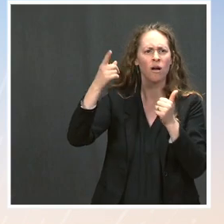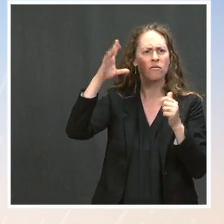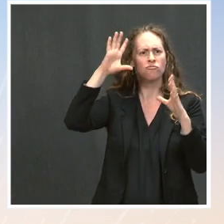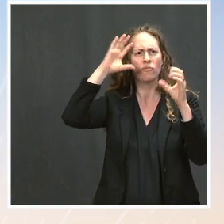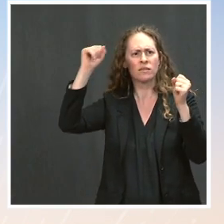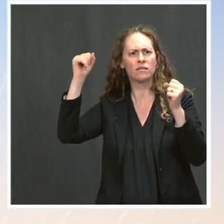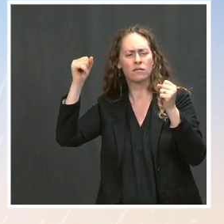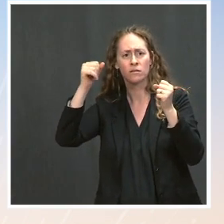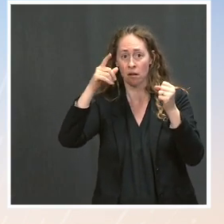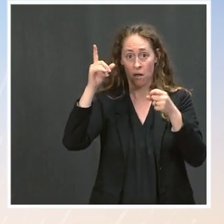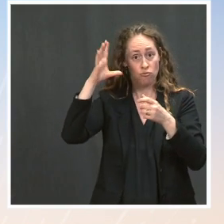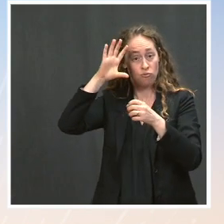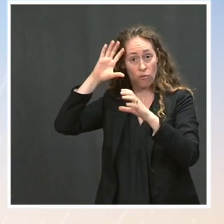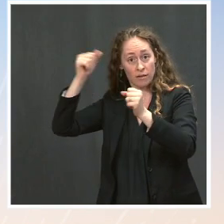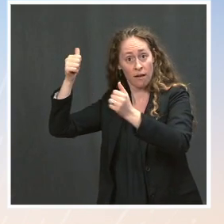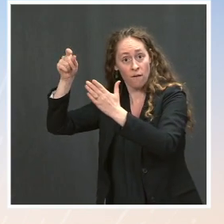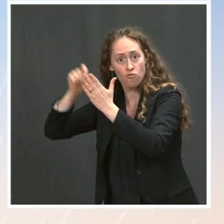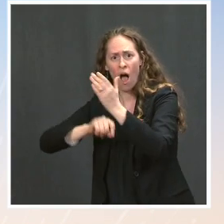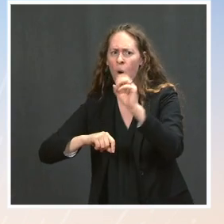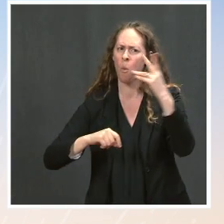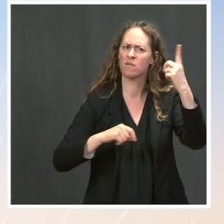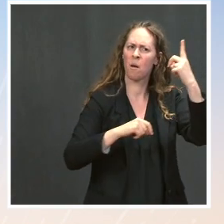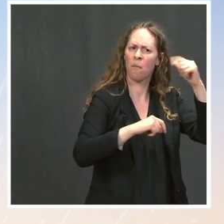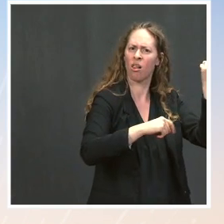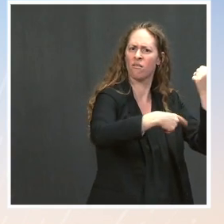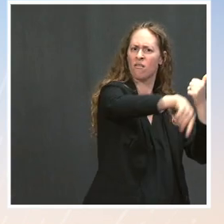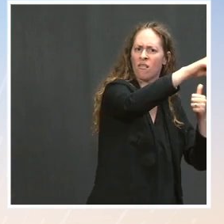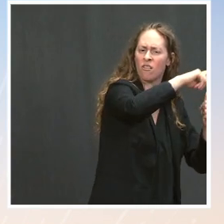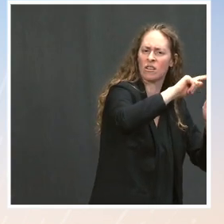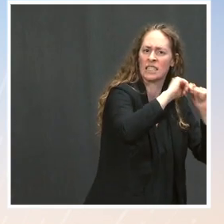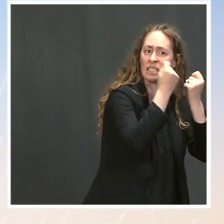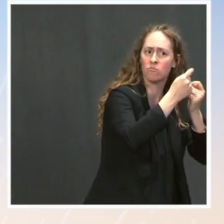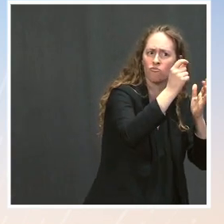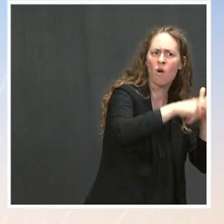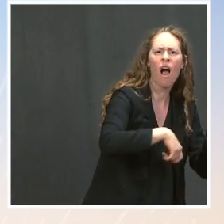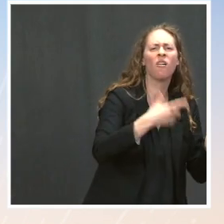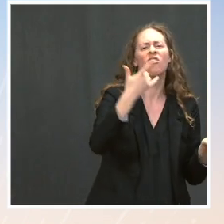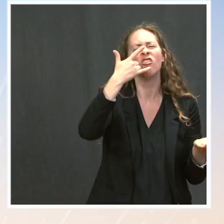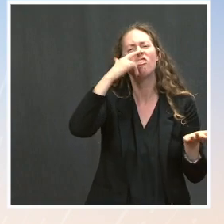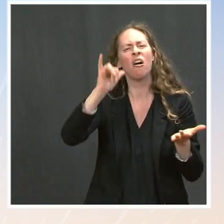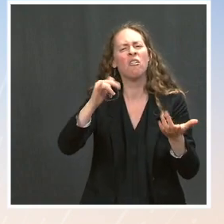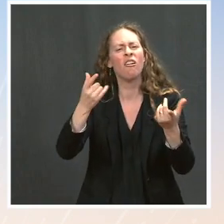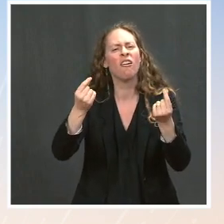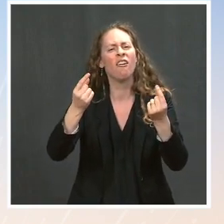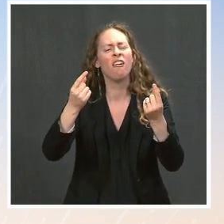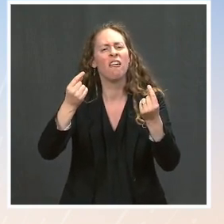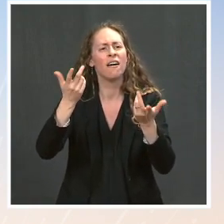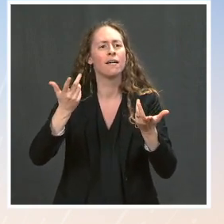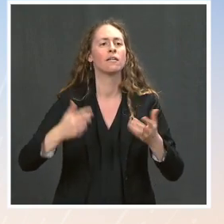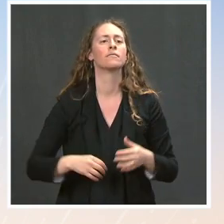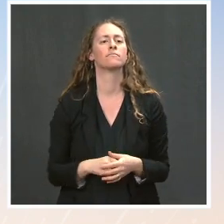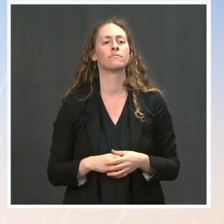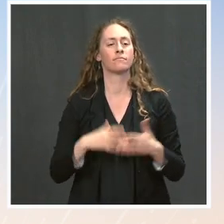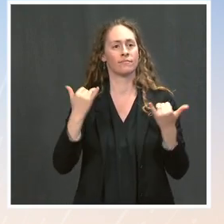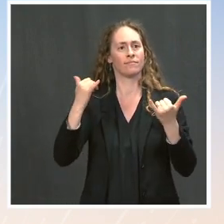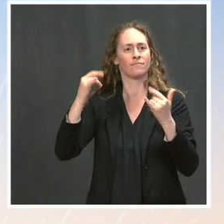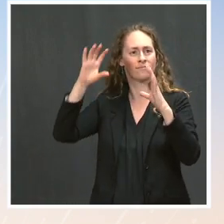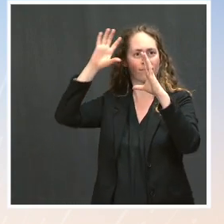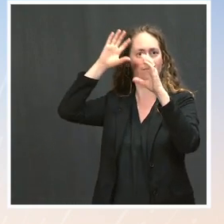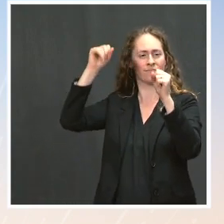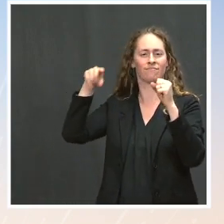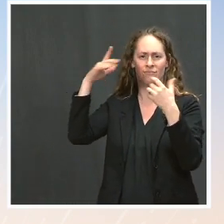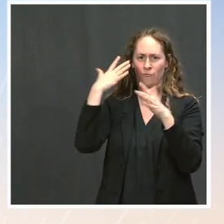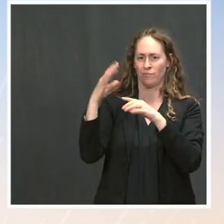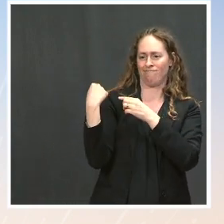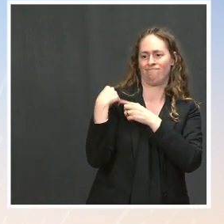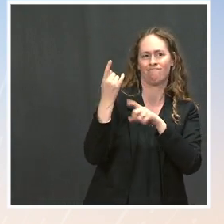to sell the remainder of his legislative agenda? Sure. Well, first, the president has been working over the last couple of days, as he will be over